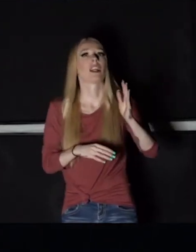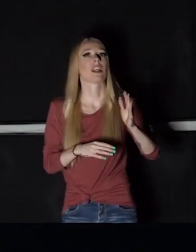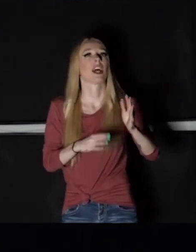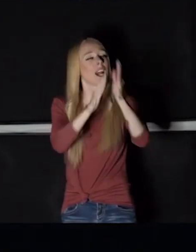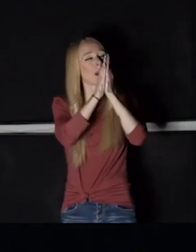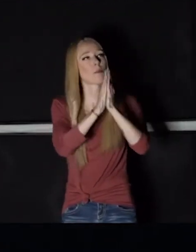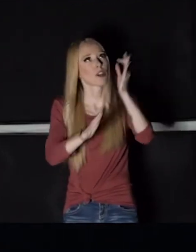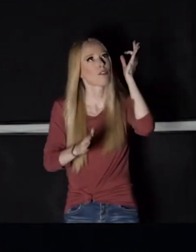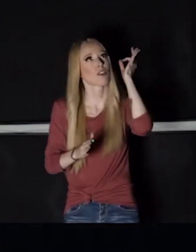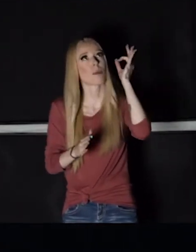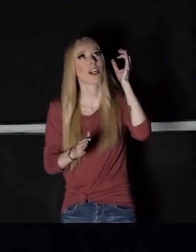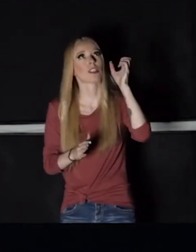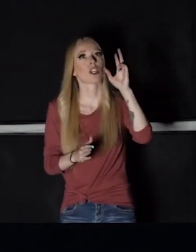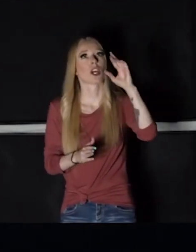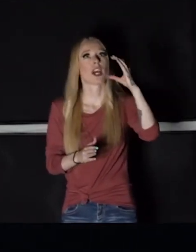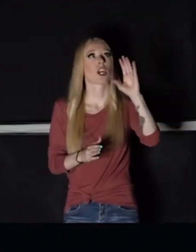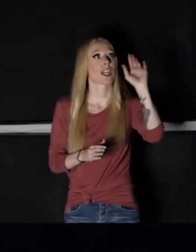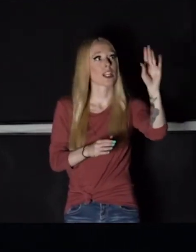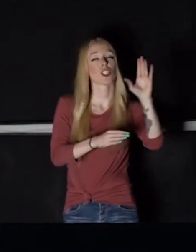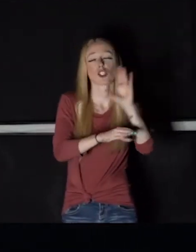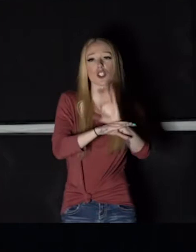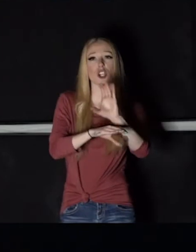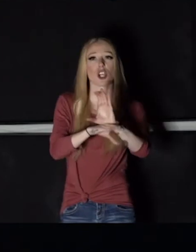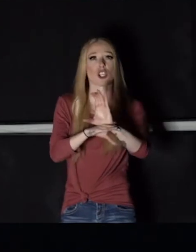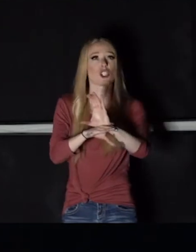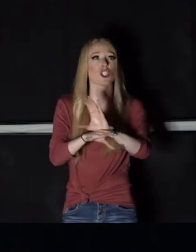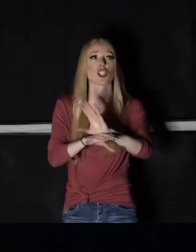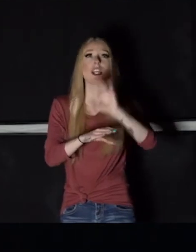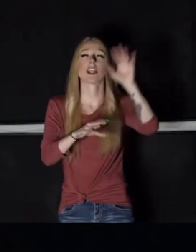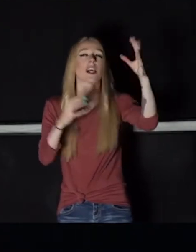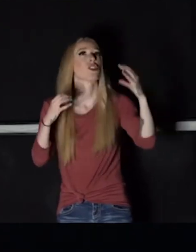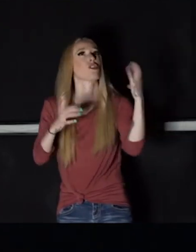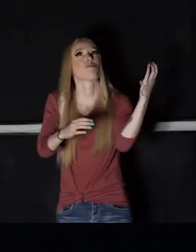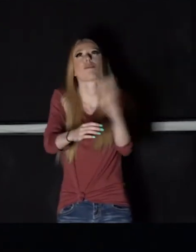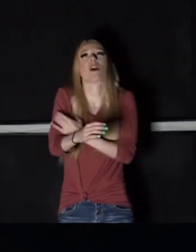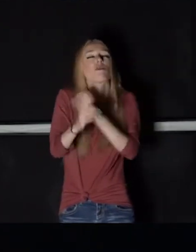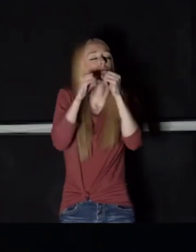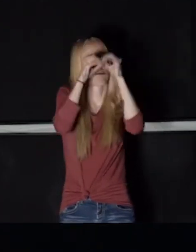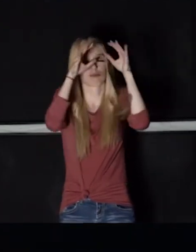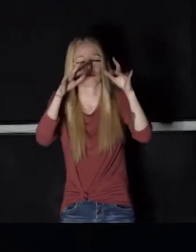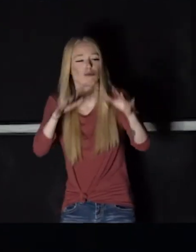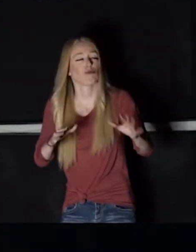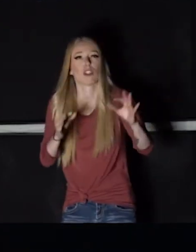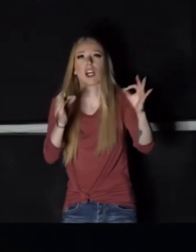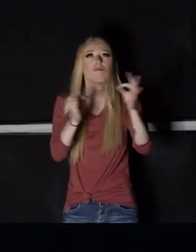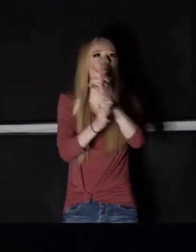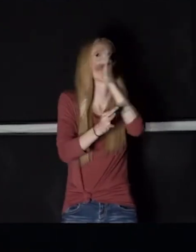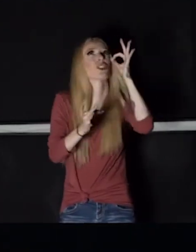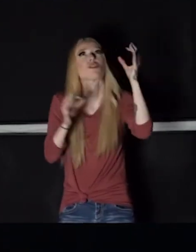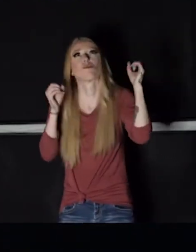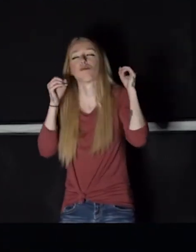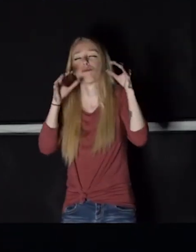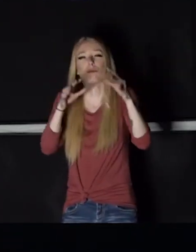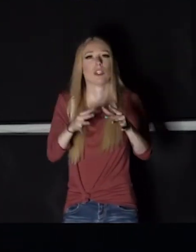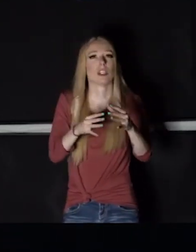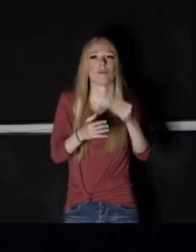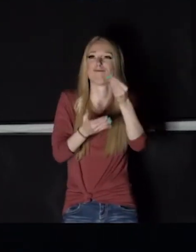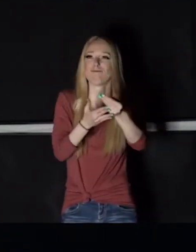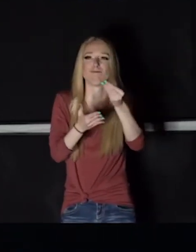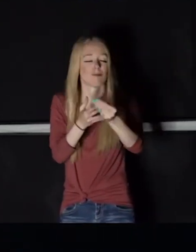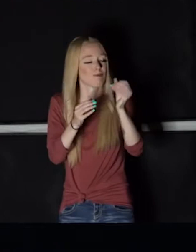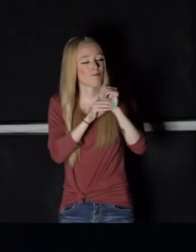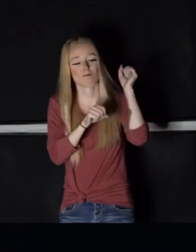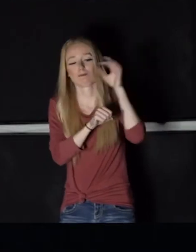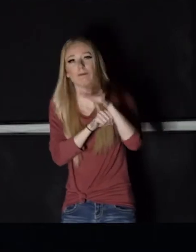Pastor Eric and his church that, Lord, their cup would just overflow. God, that their spiritual cup would overflow, that their financial cup would